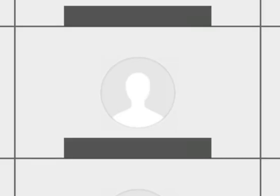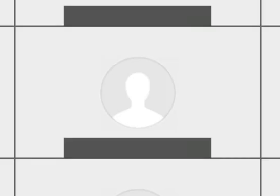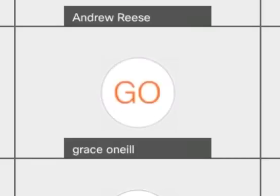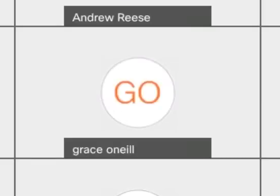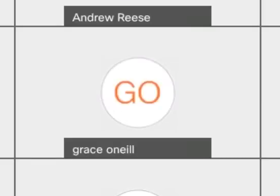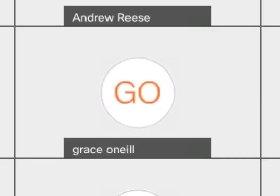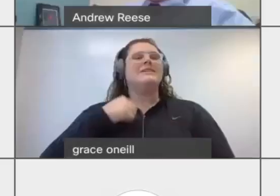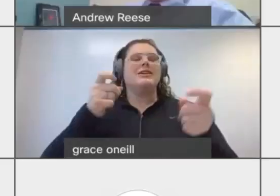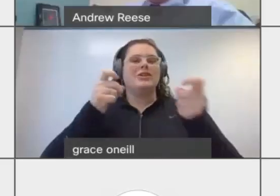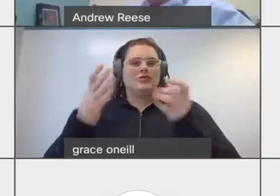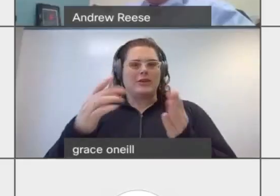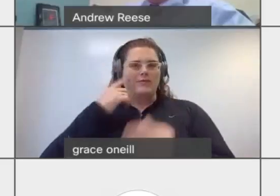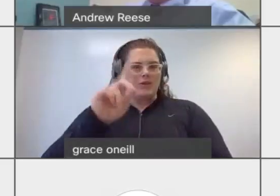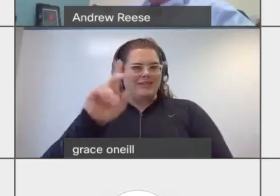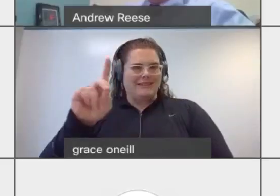Mcis.